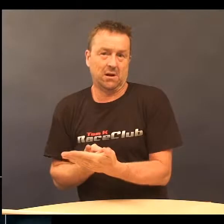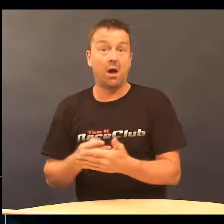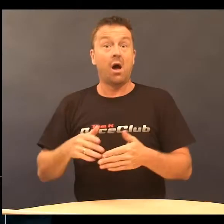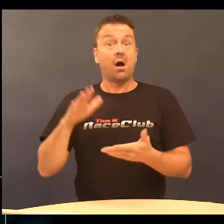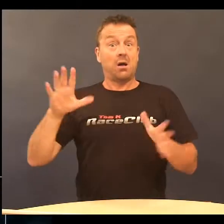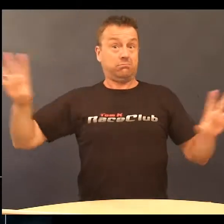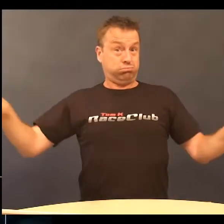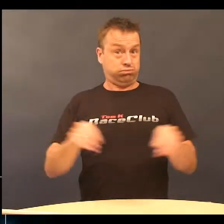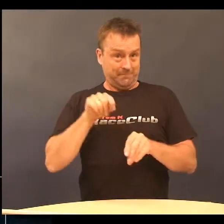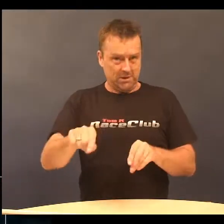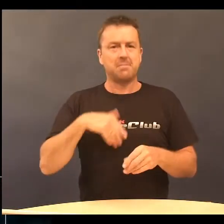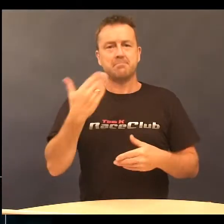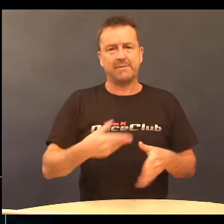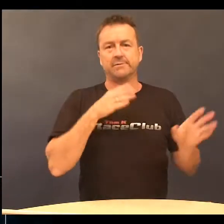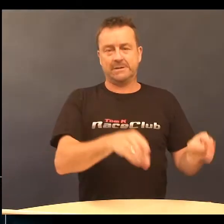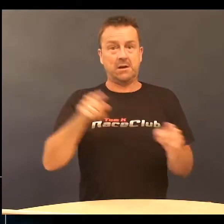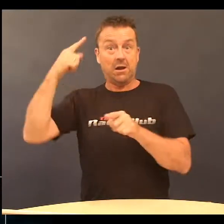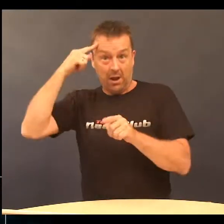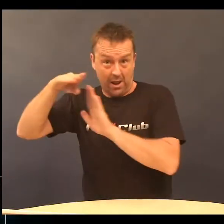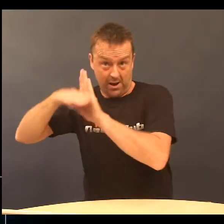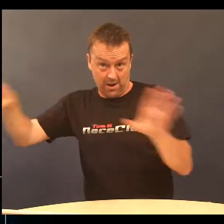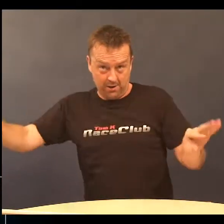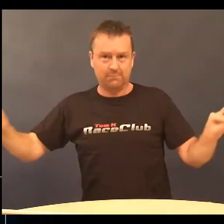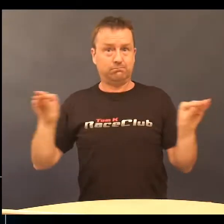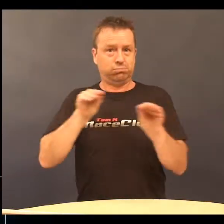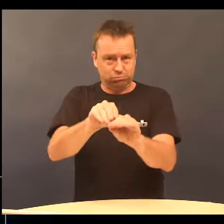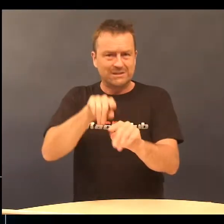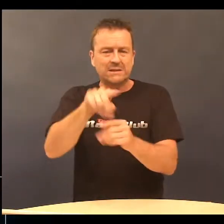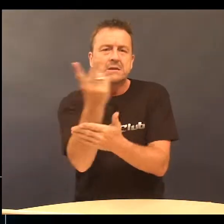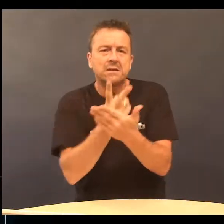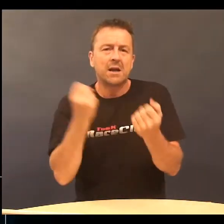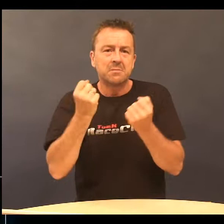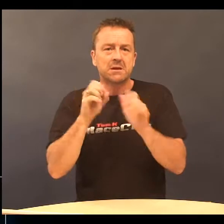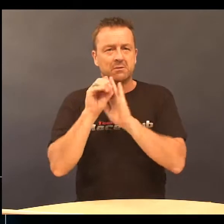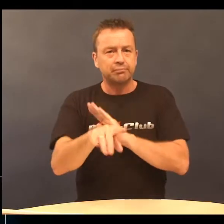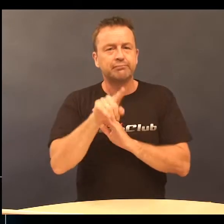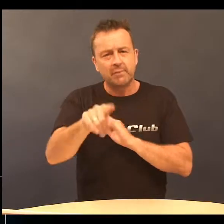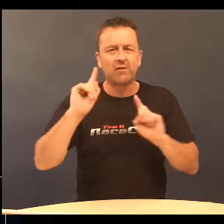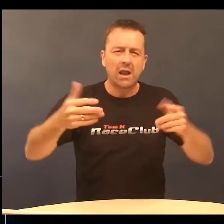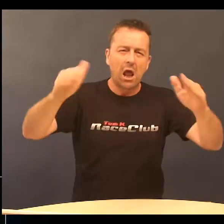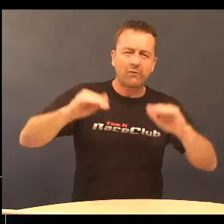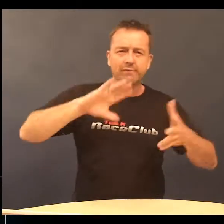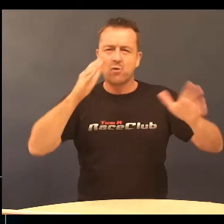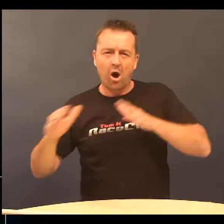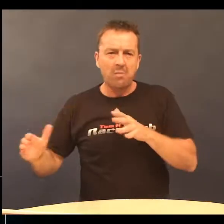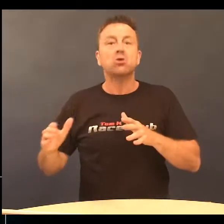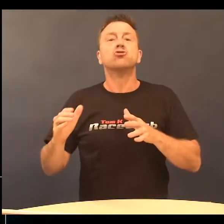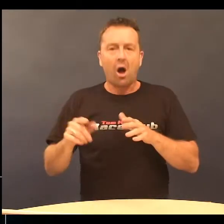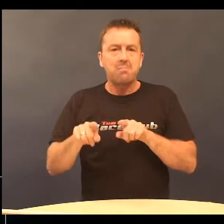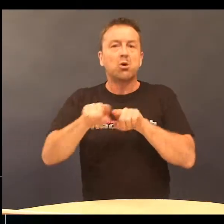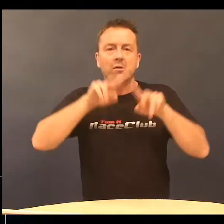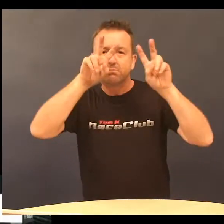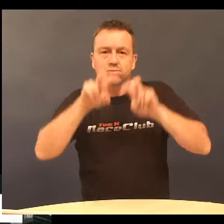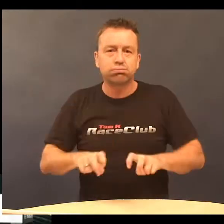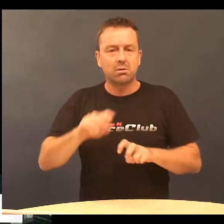and knowing the regulation book, we design then a first car, a first aerodynamical shape, and start investigating